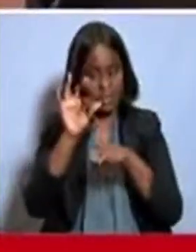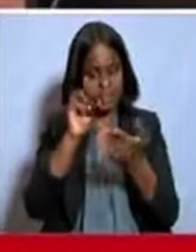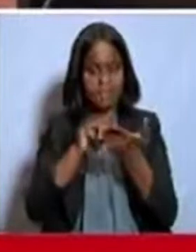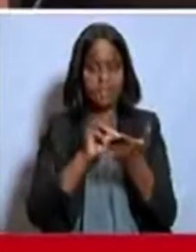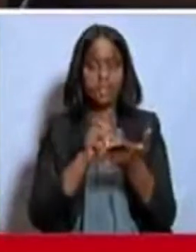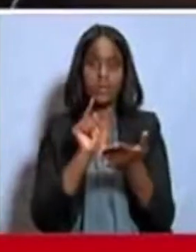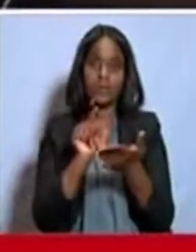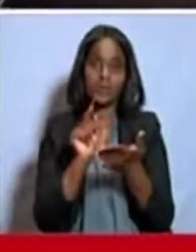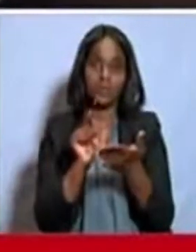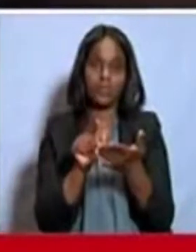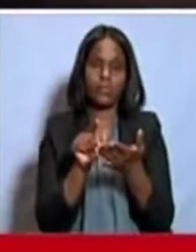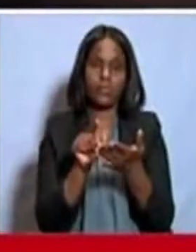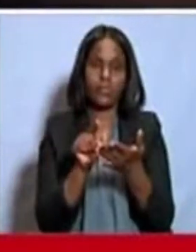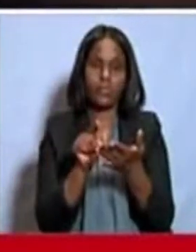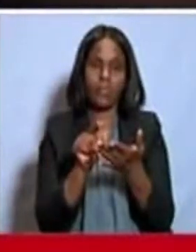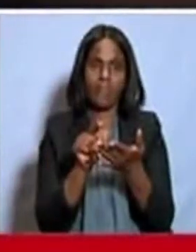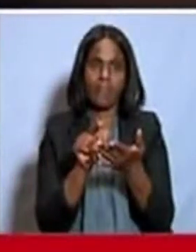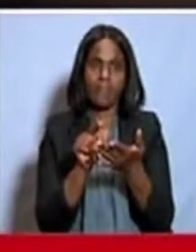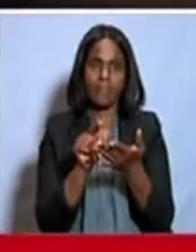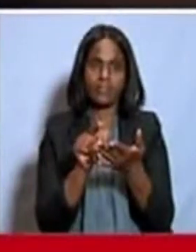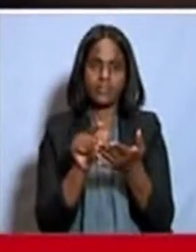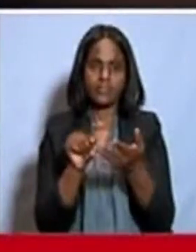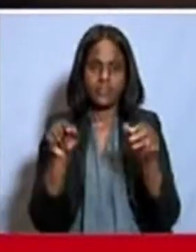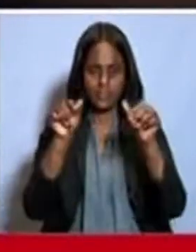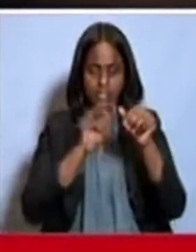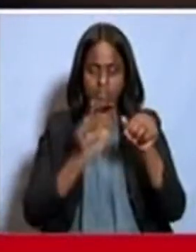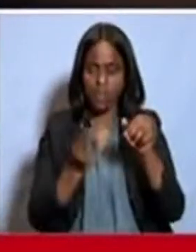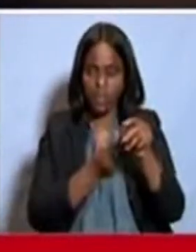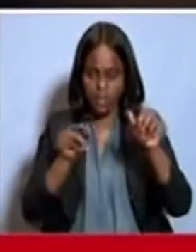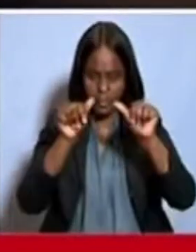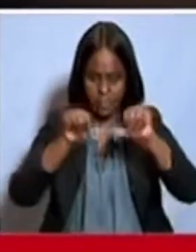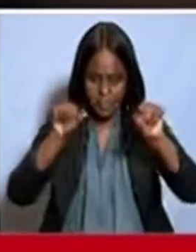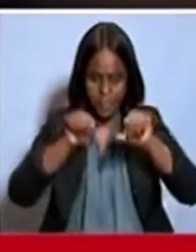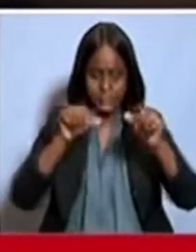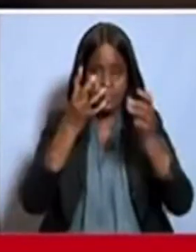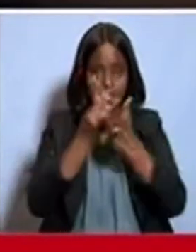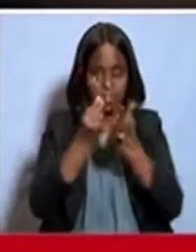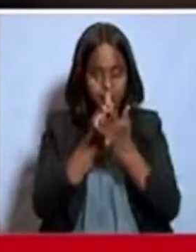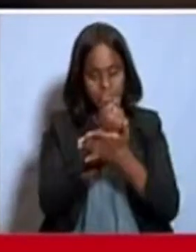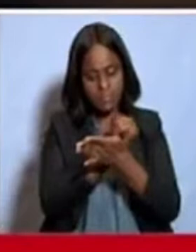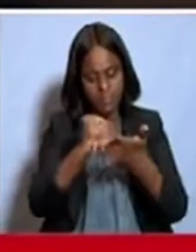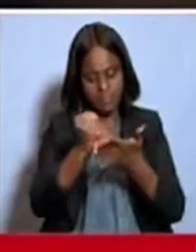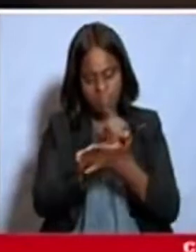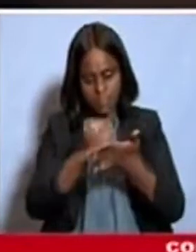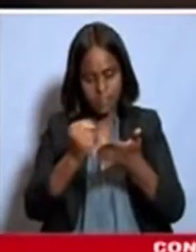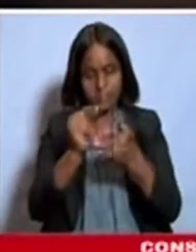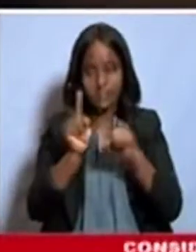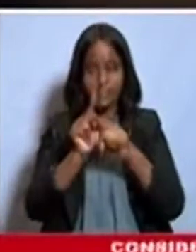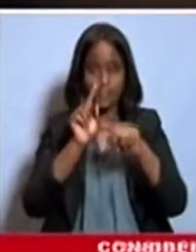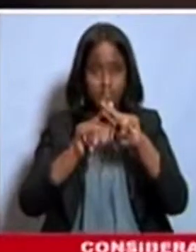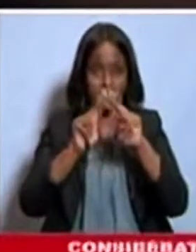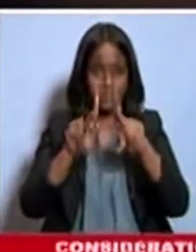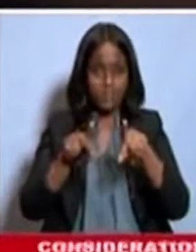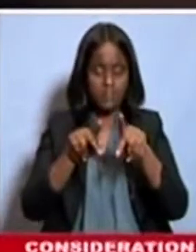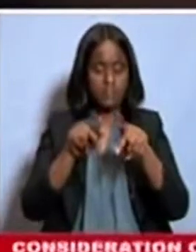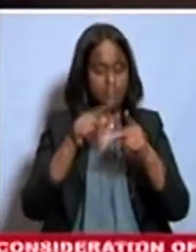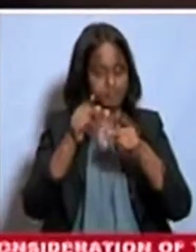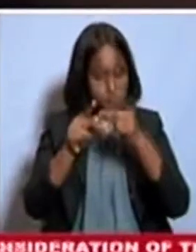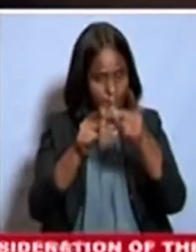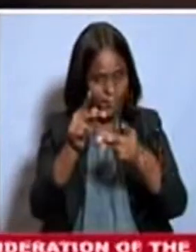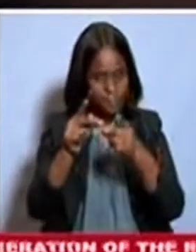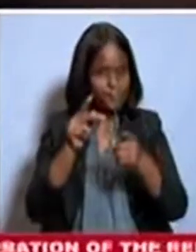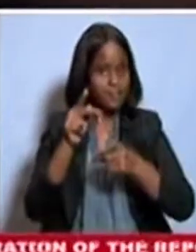219. We audited the financial statements, and Chair, procedurally,